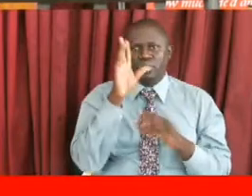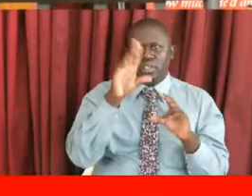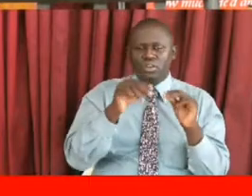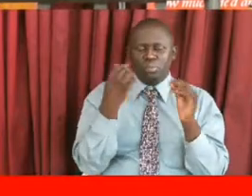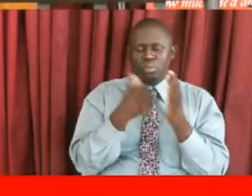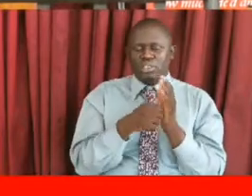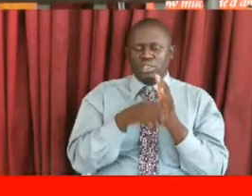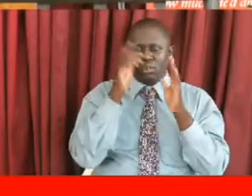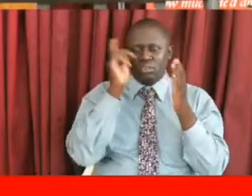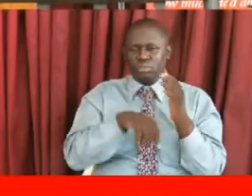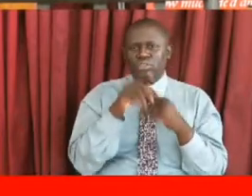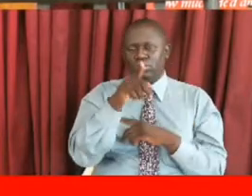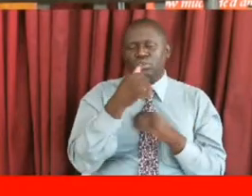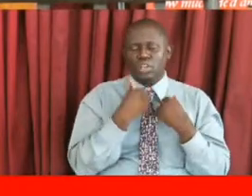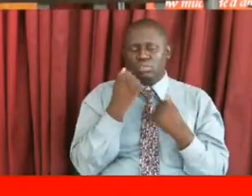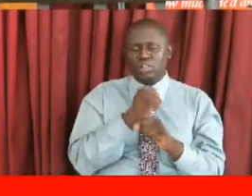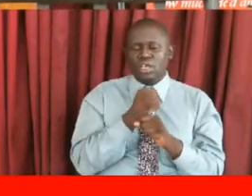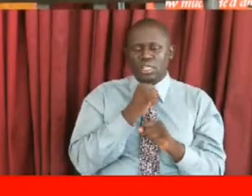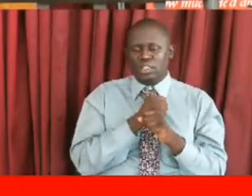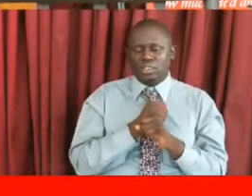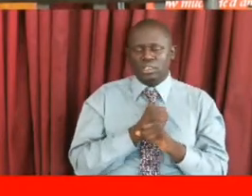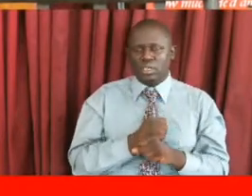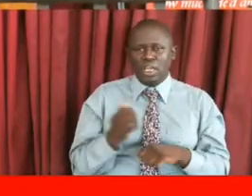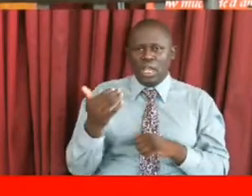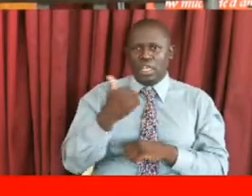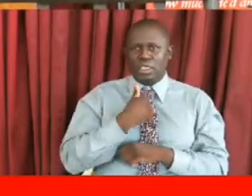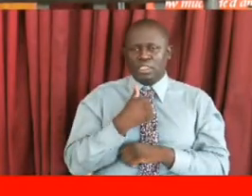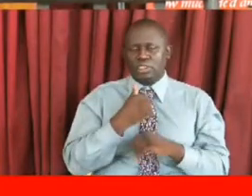what you have done and try to quit and you cannot